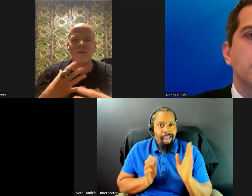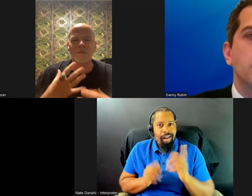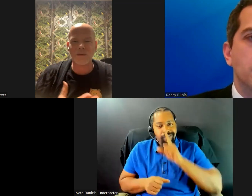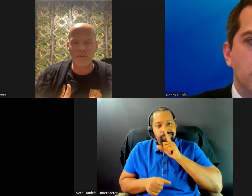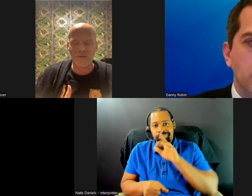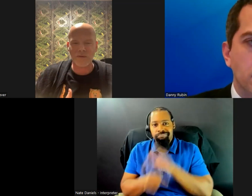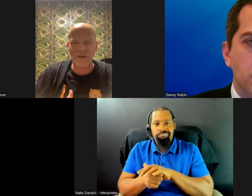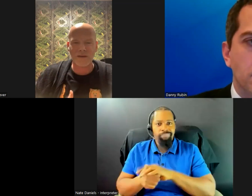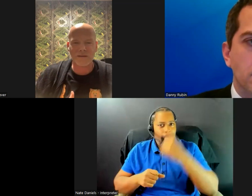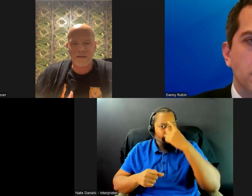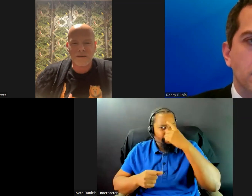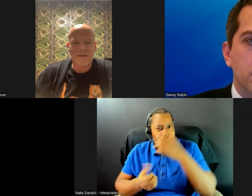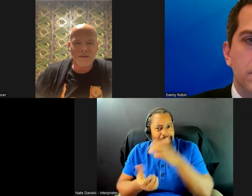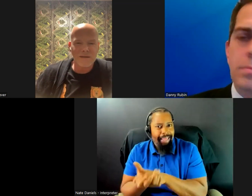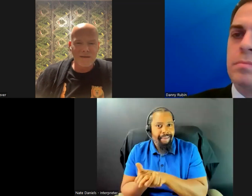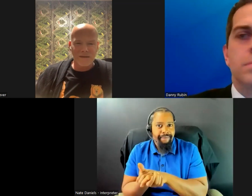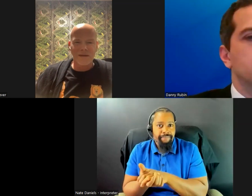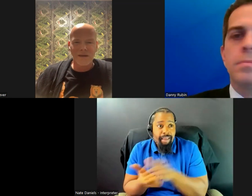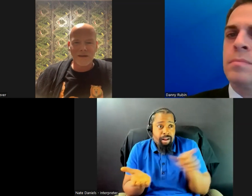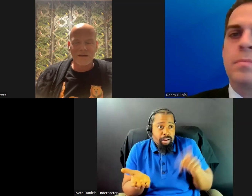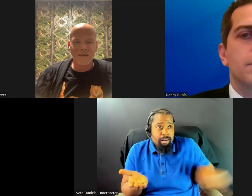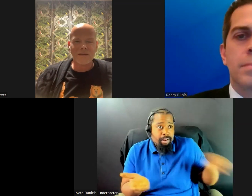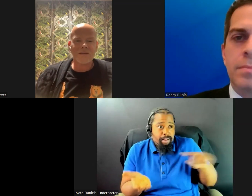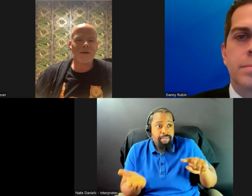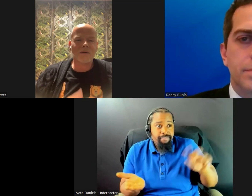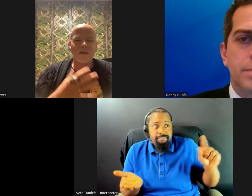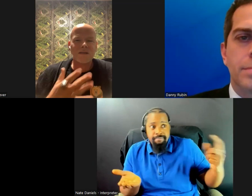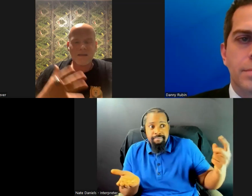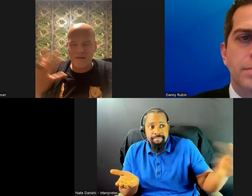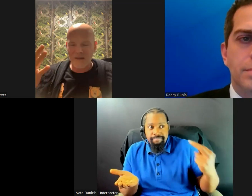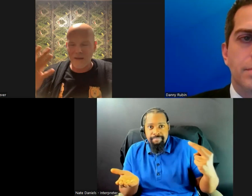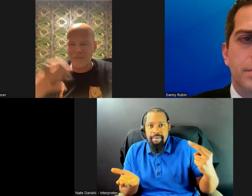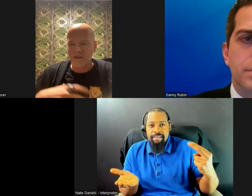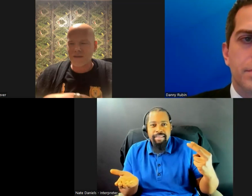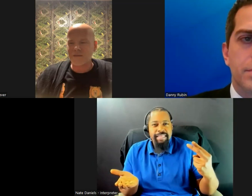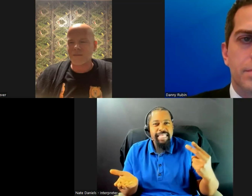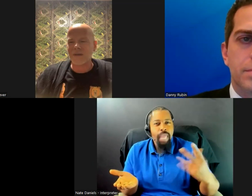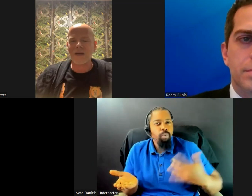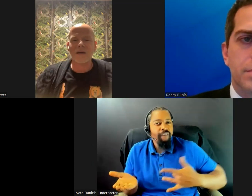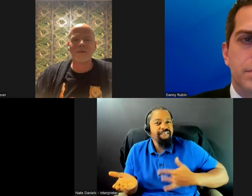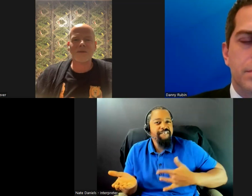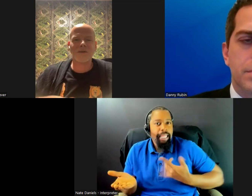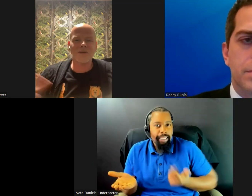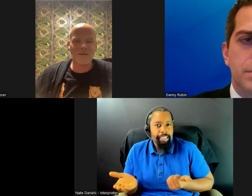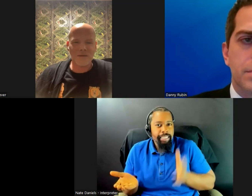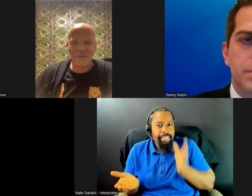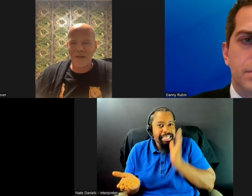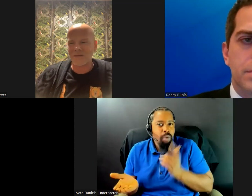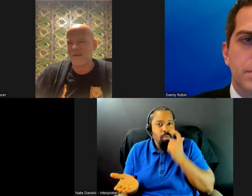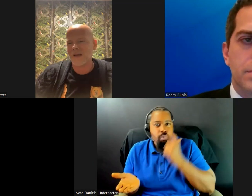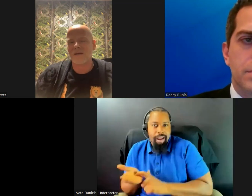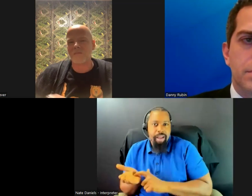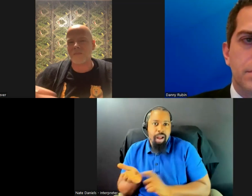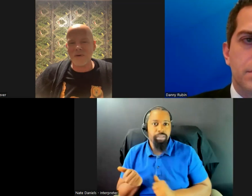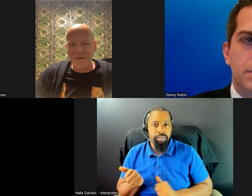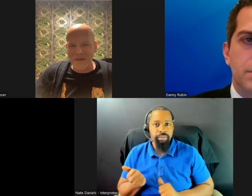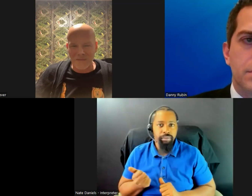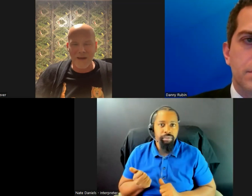it, everybody will feel it. Mm. And it's so easy today, because when I was a student, we had